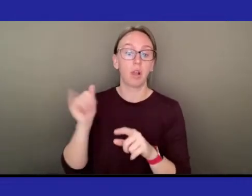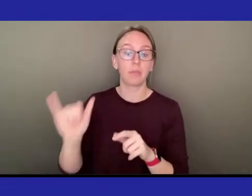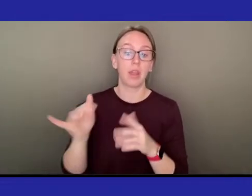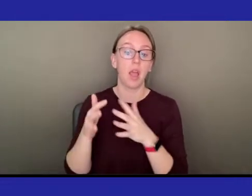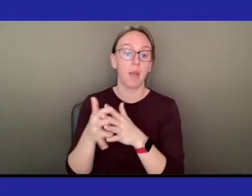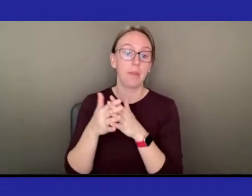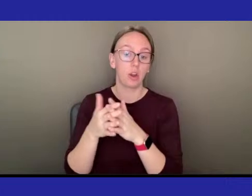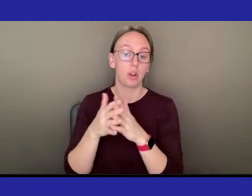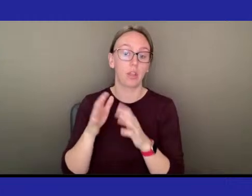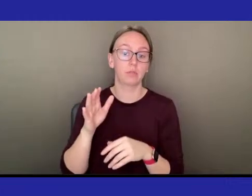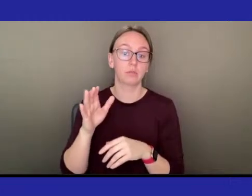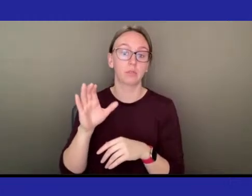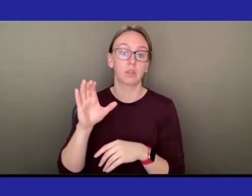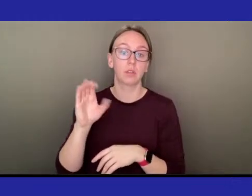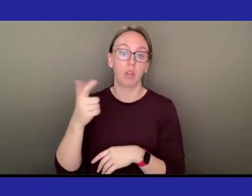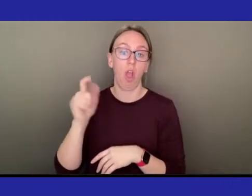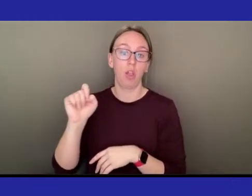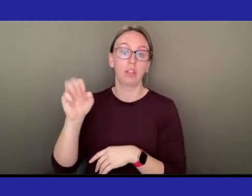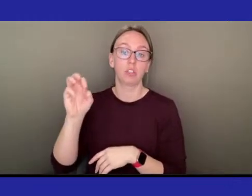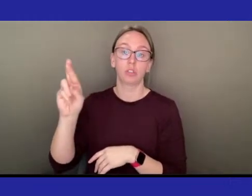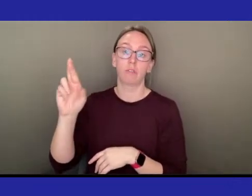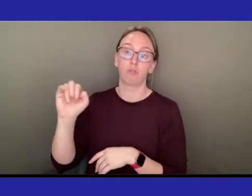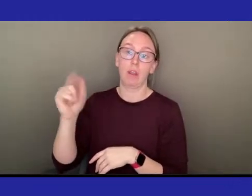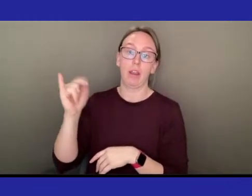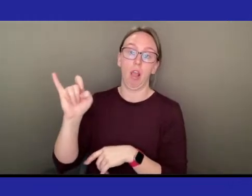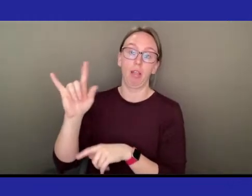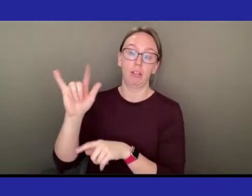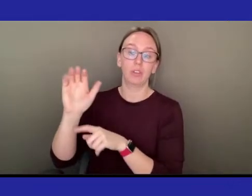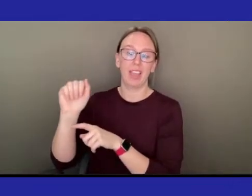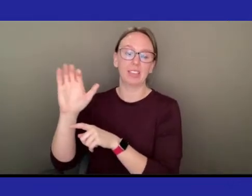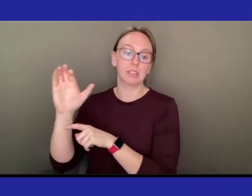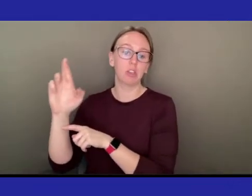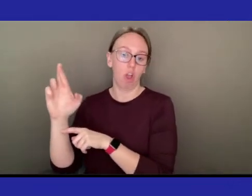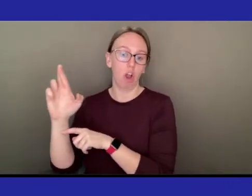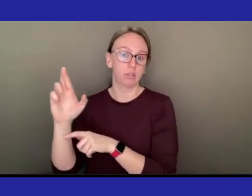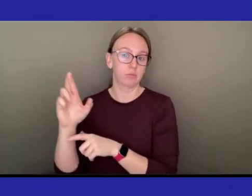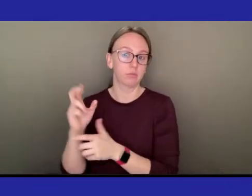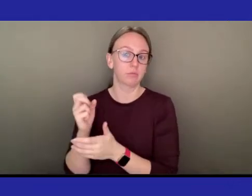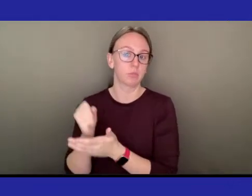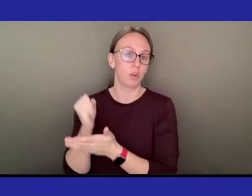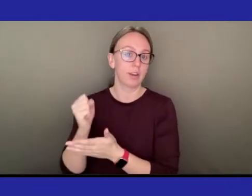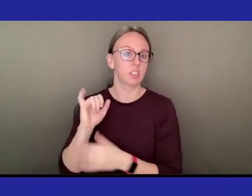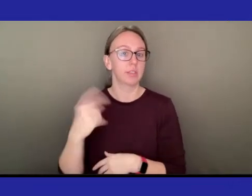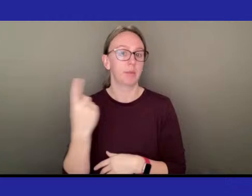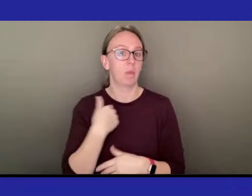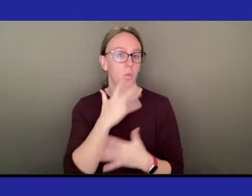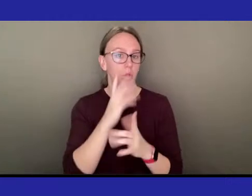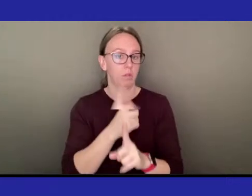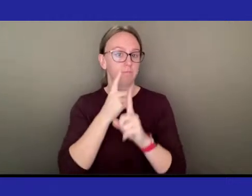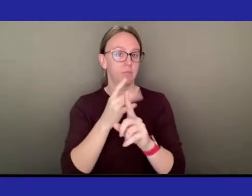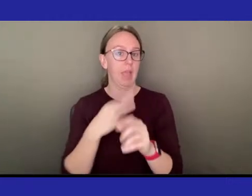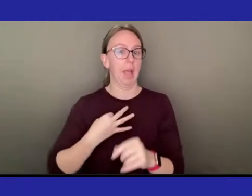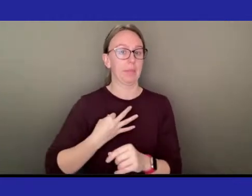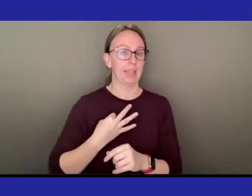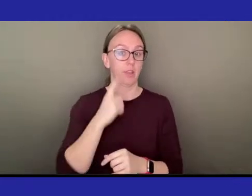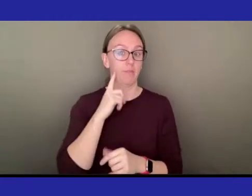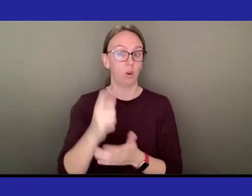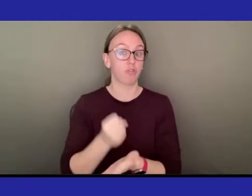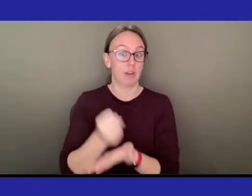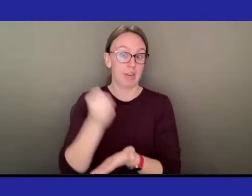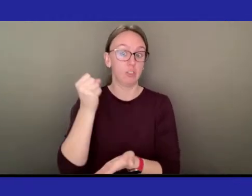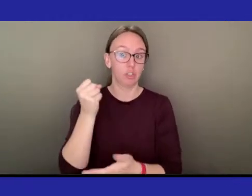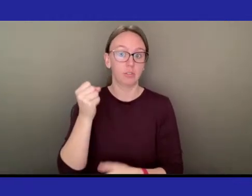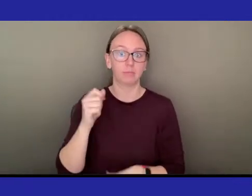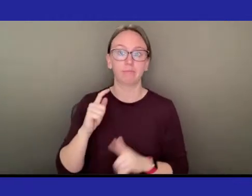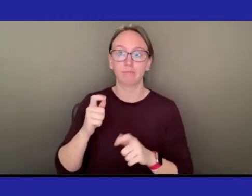application for in the near future. Fabulous. So on that next to last point you were making about the identifying